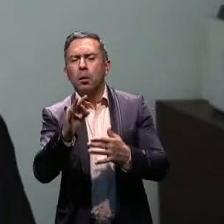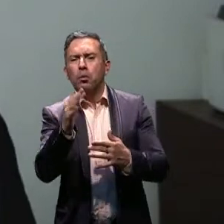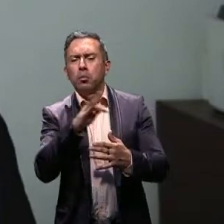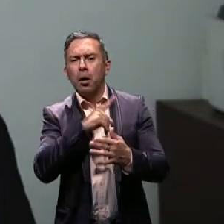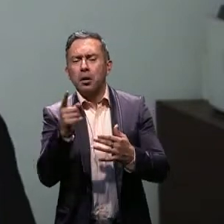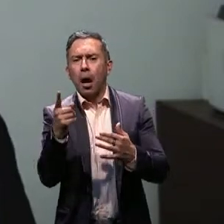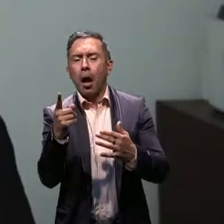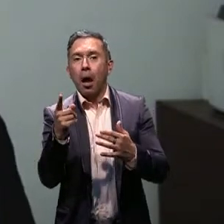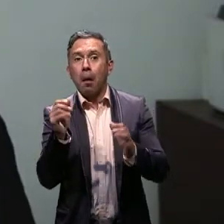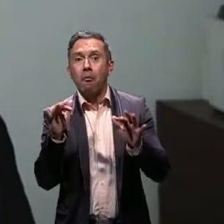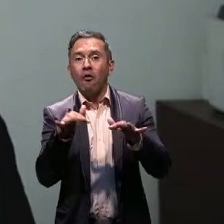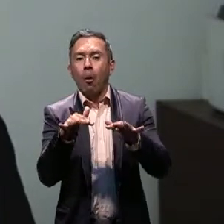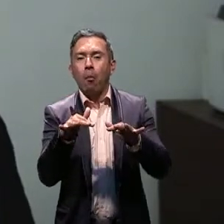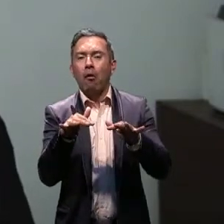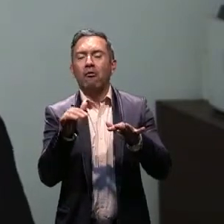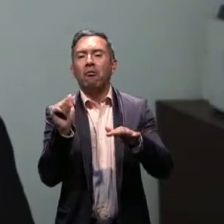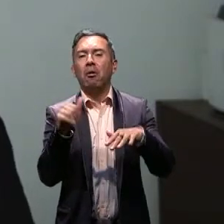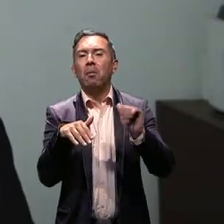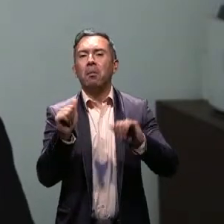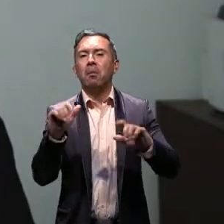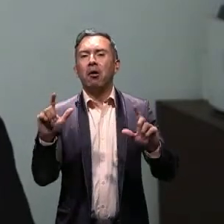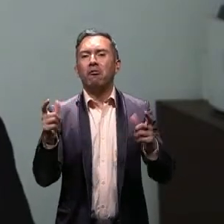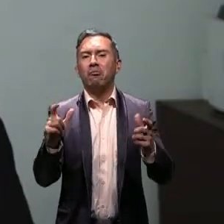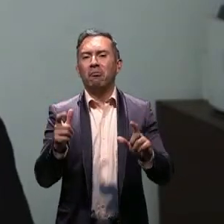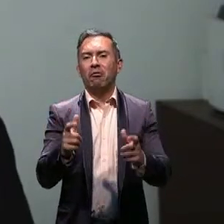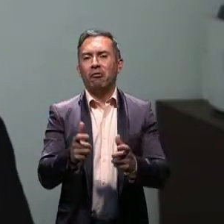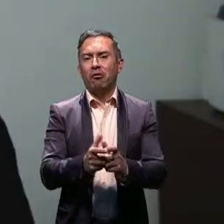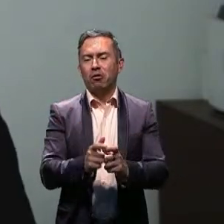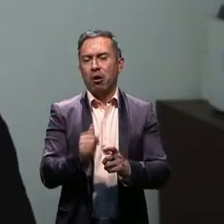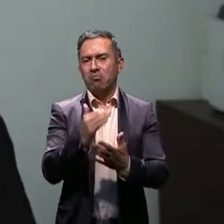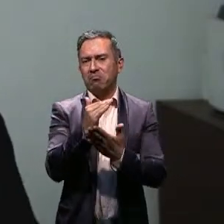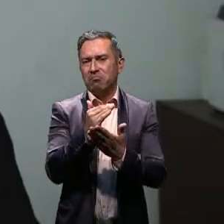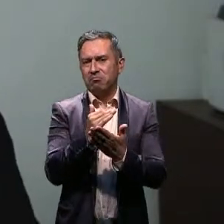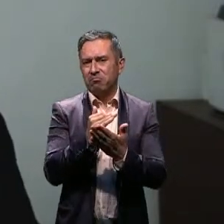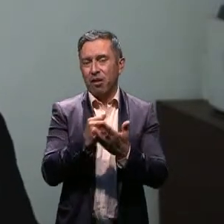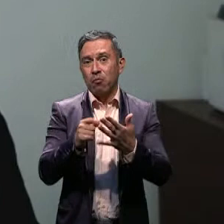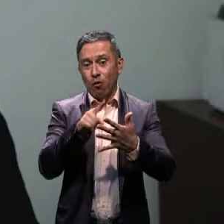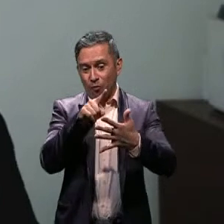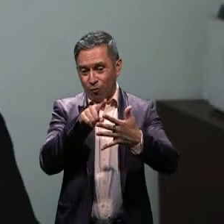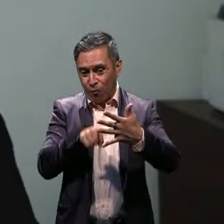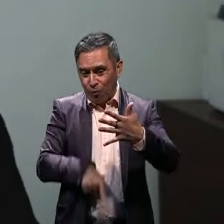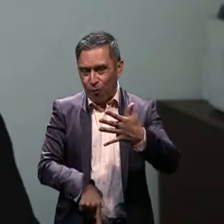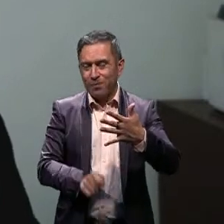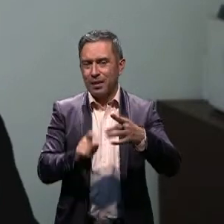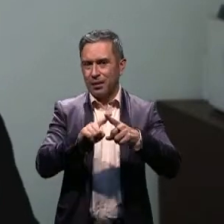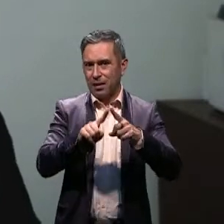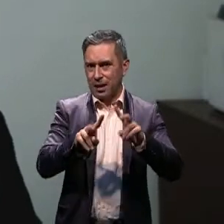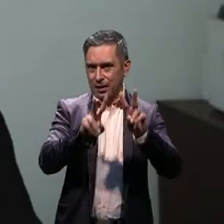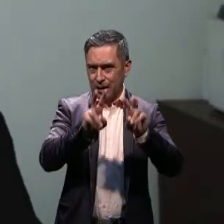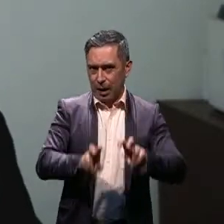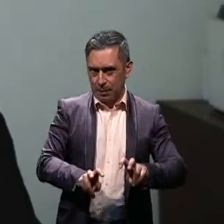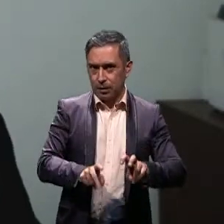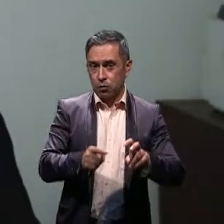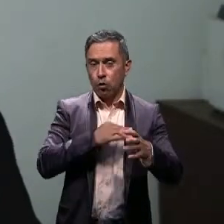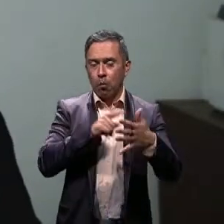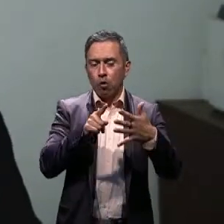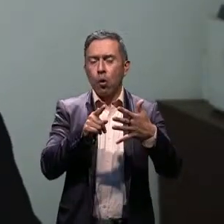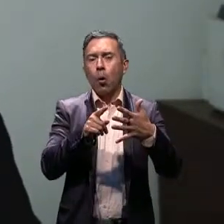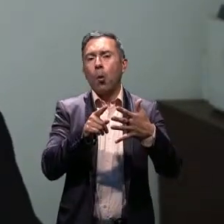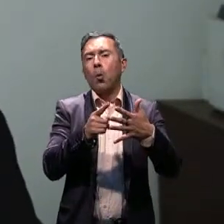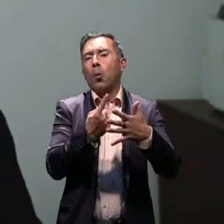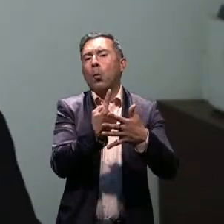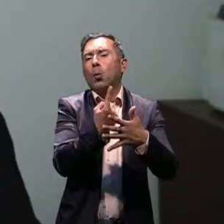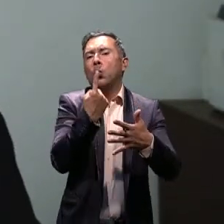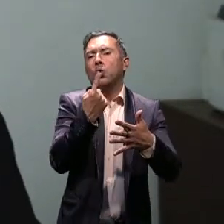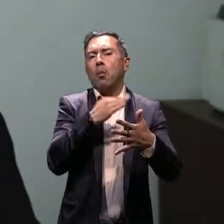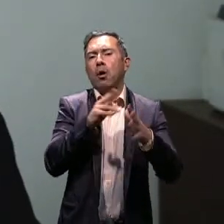some backsliding, democratic backsliding, understanding by this that they have had a meaningful decrease of